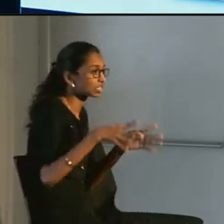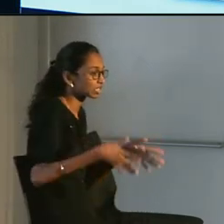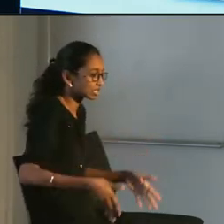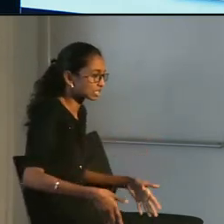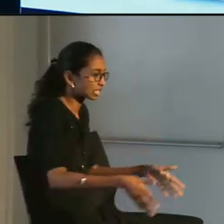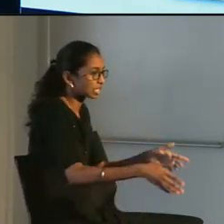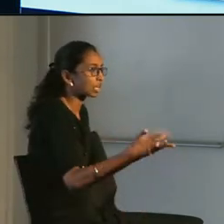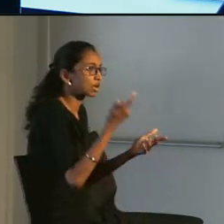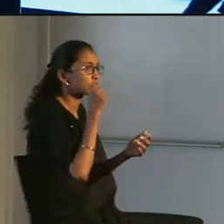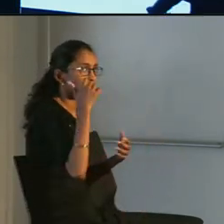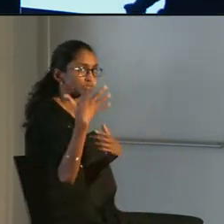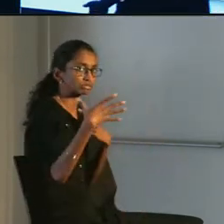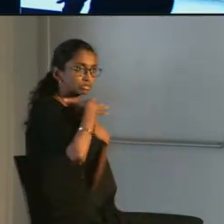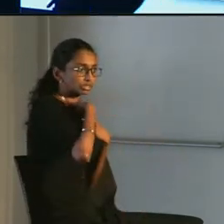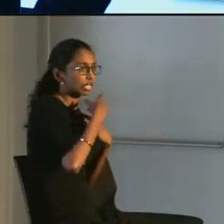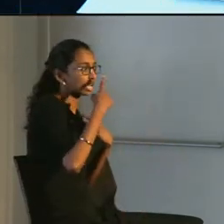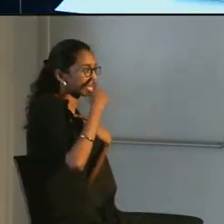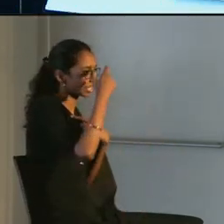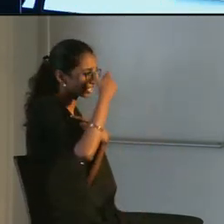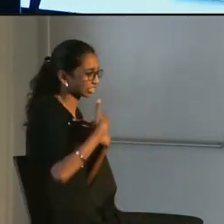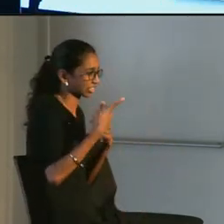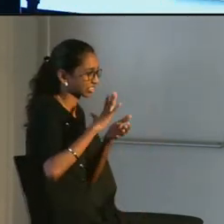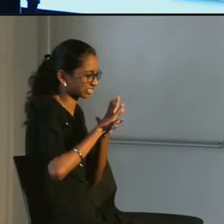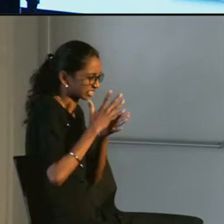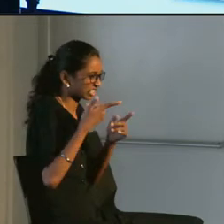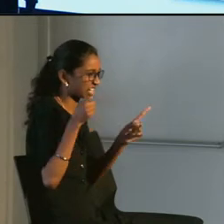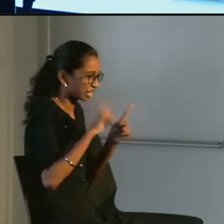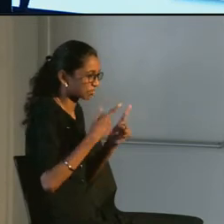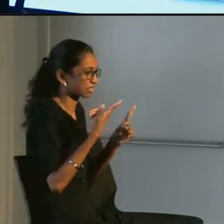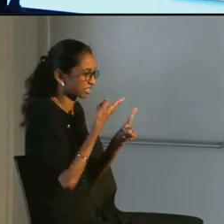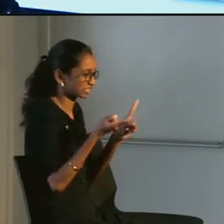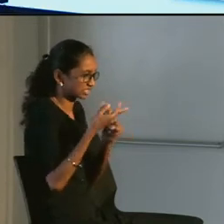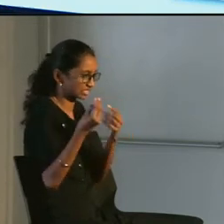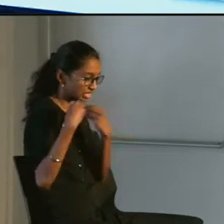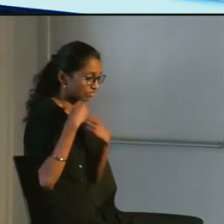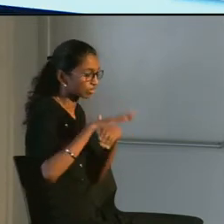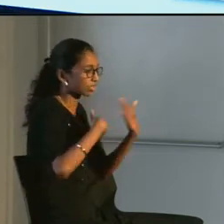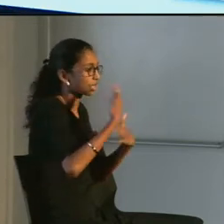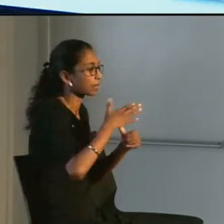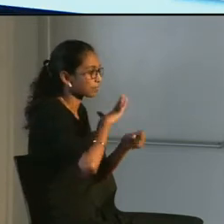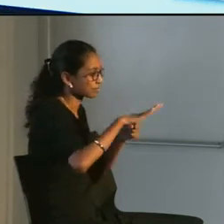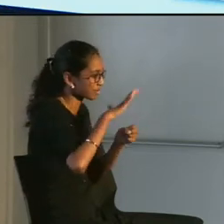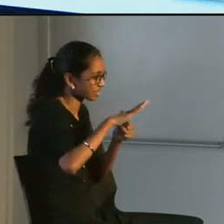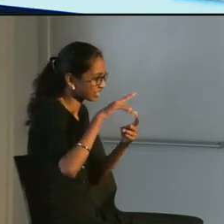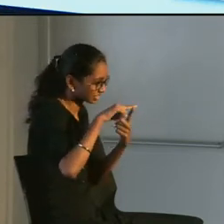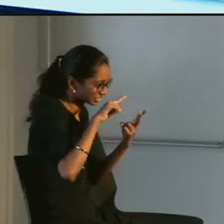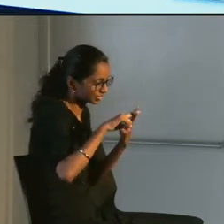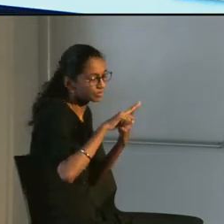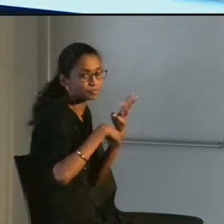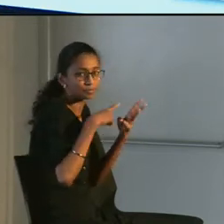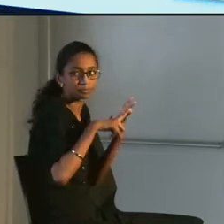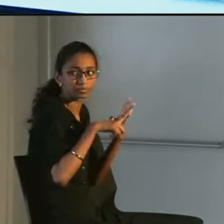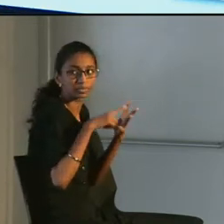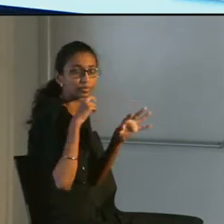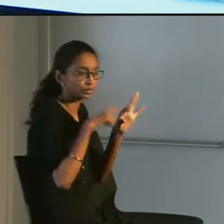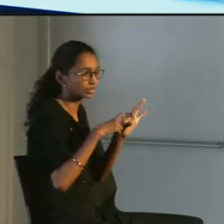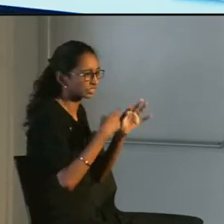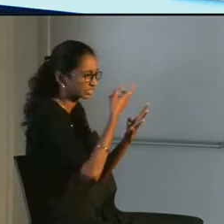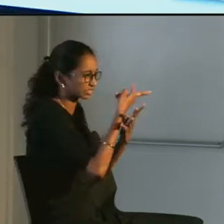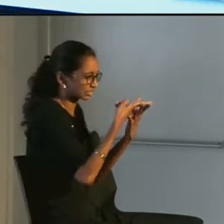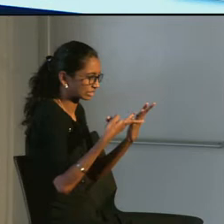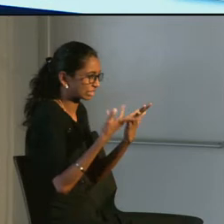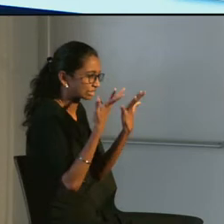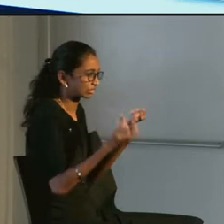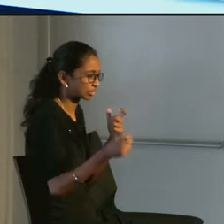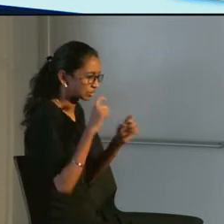But in the next decade, especially after Jyoti Singh's gang rape and murder, and also questions around, it really threw open